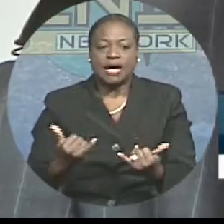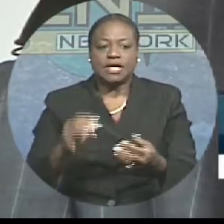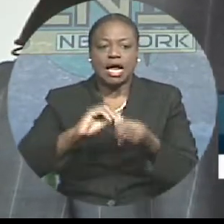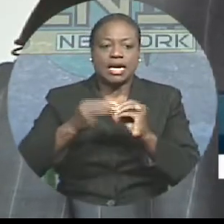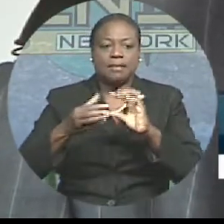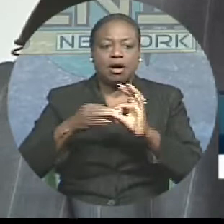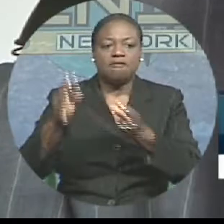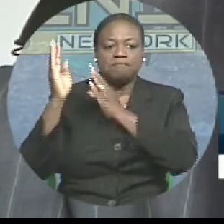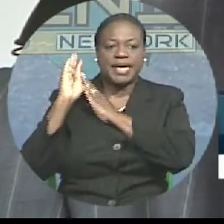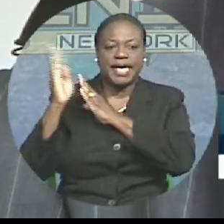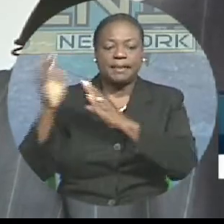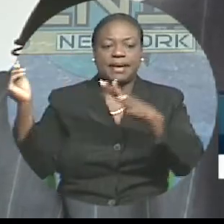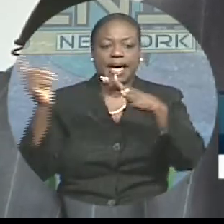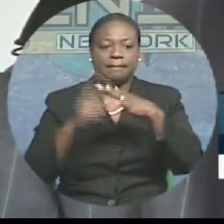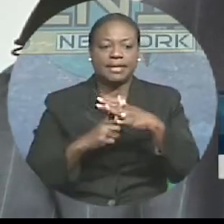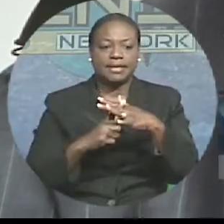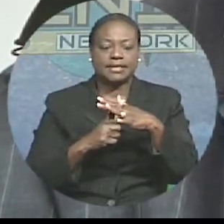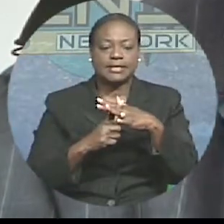Bahamian applicants